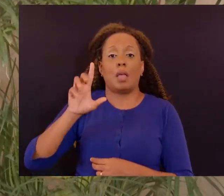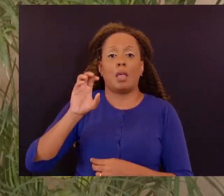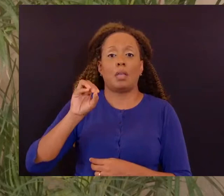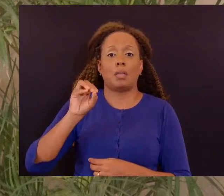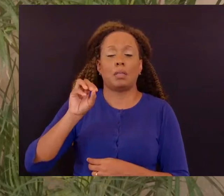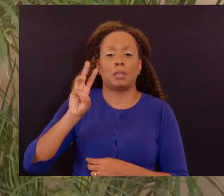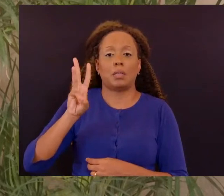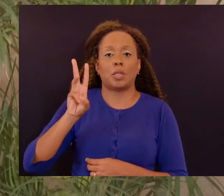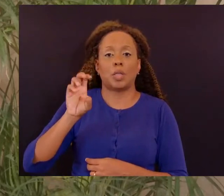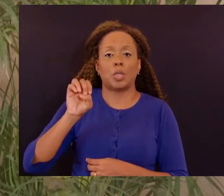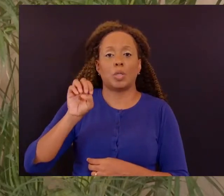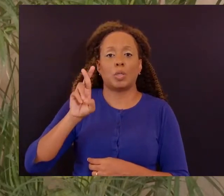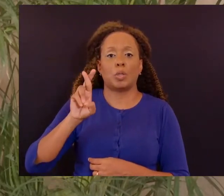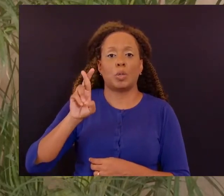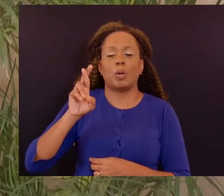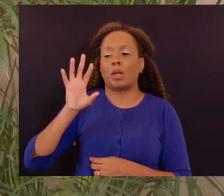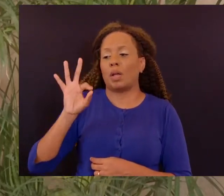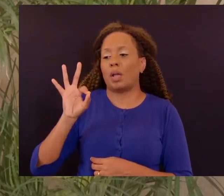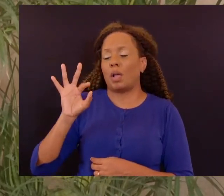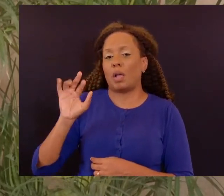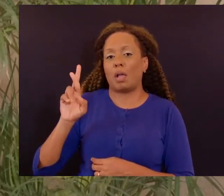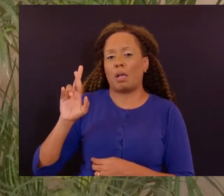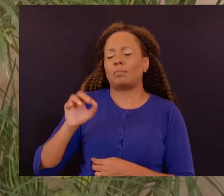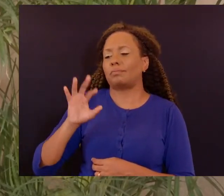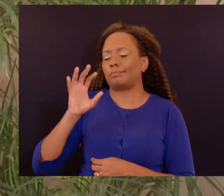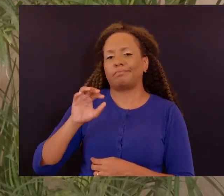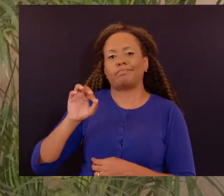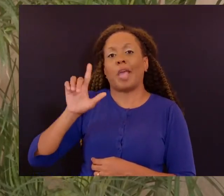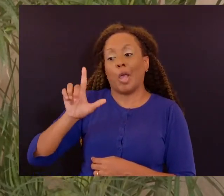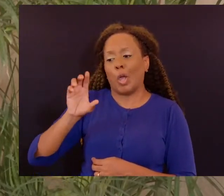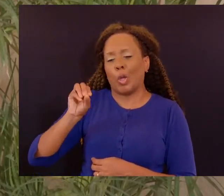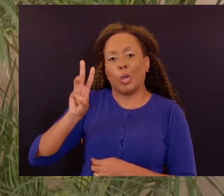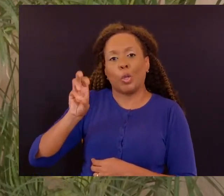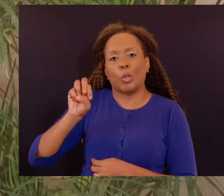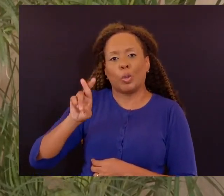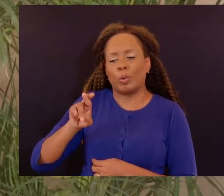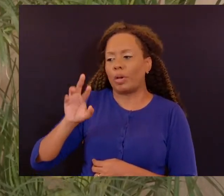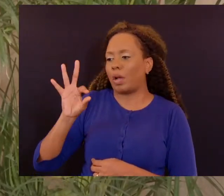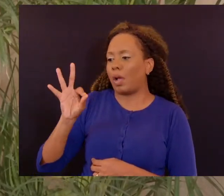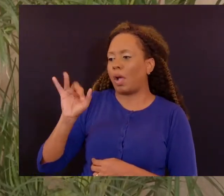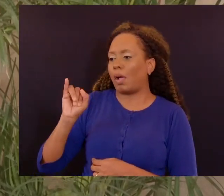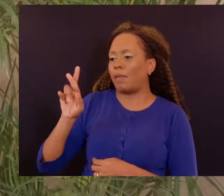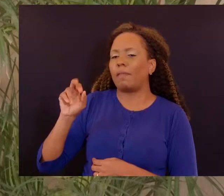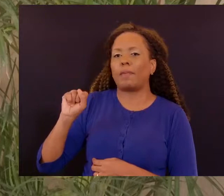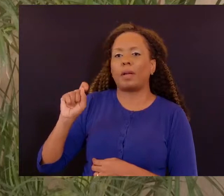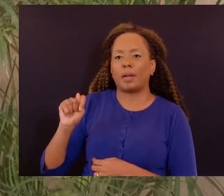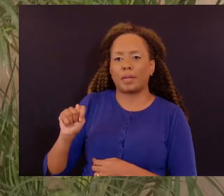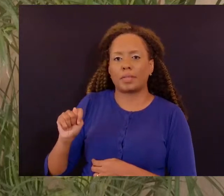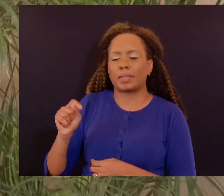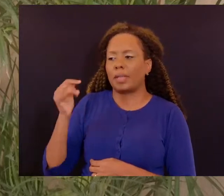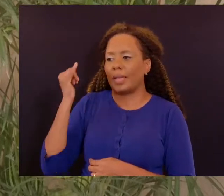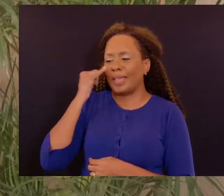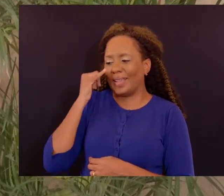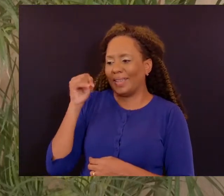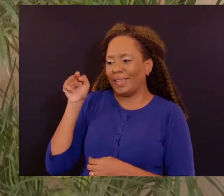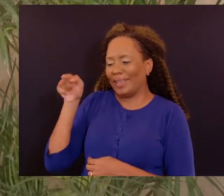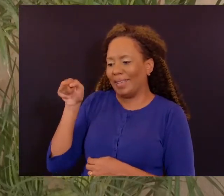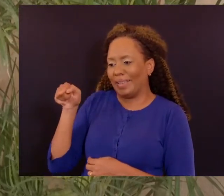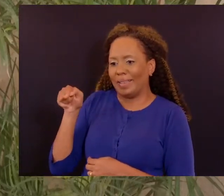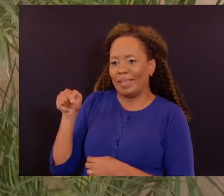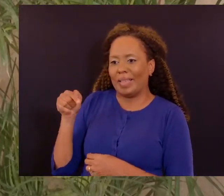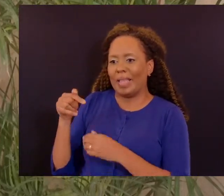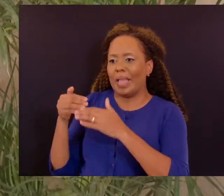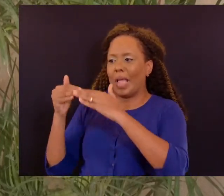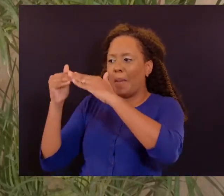areas in which the item analysis indicates that student performance was below a